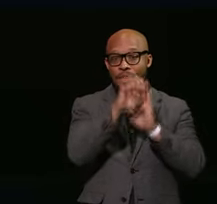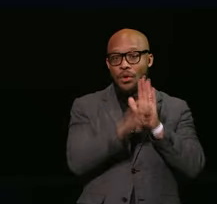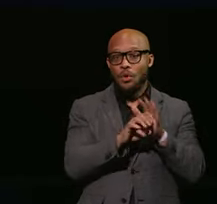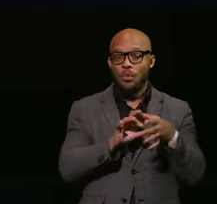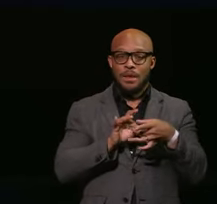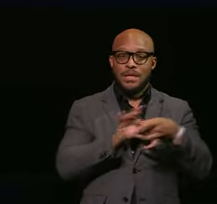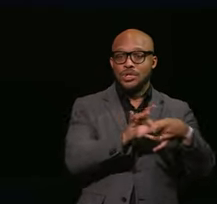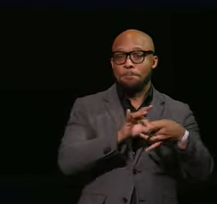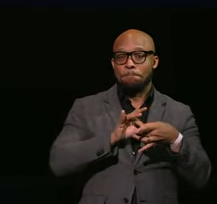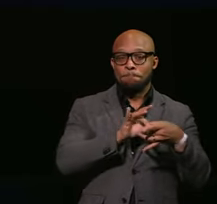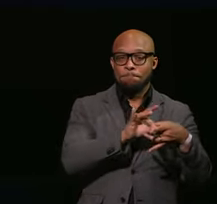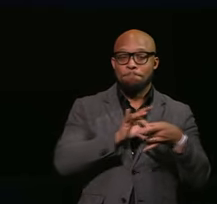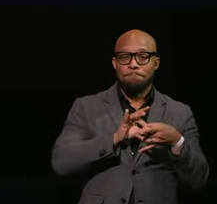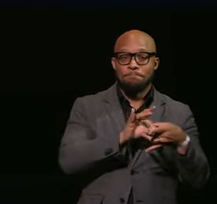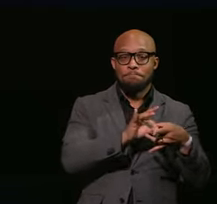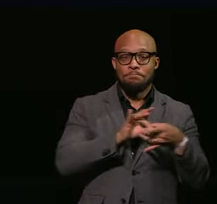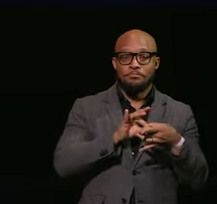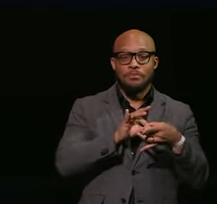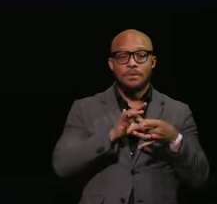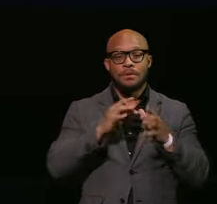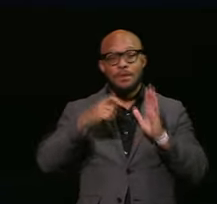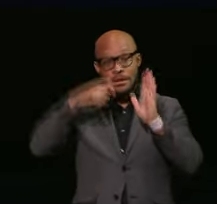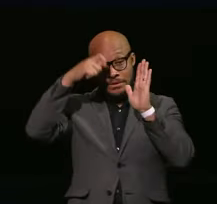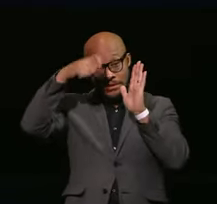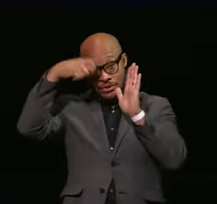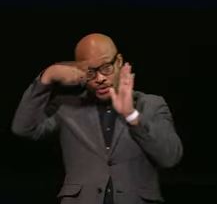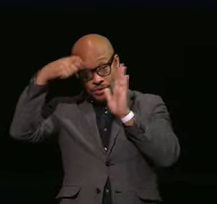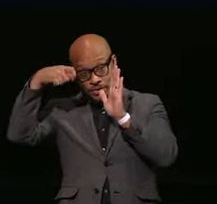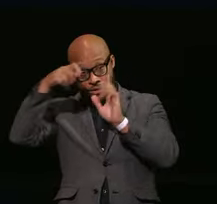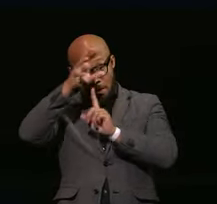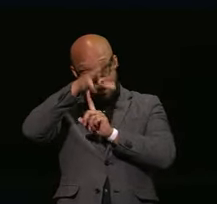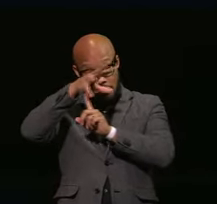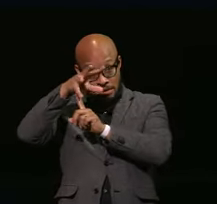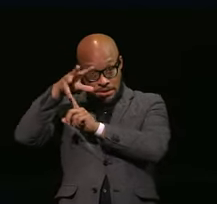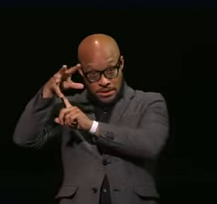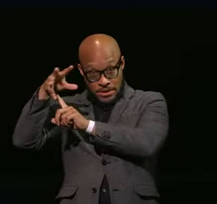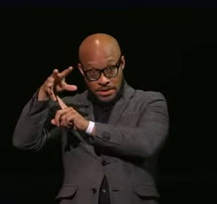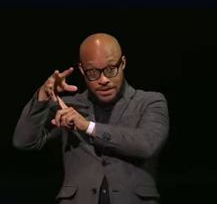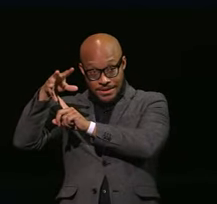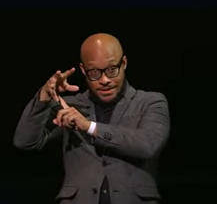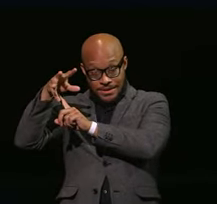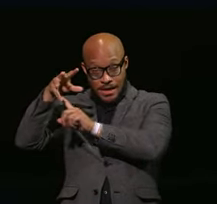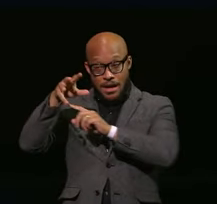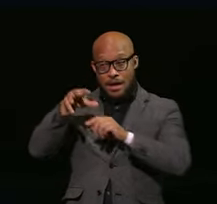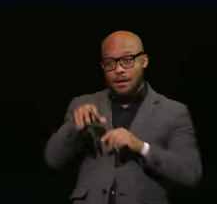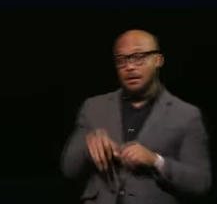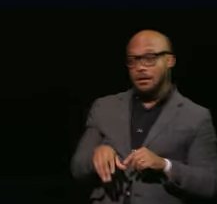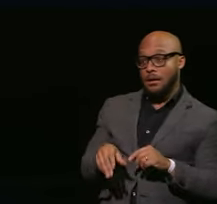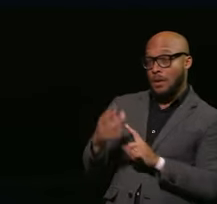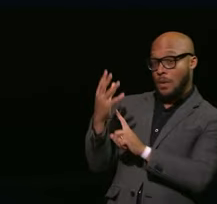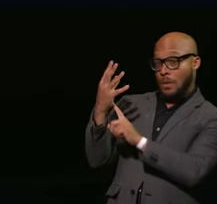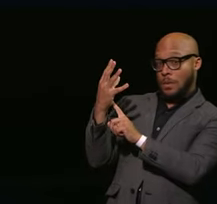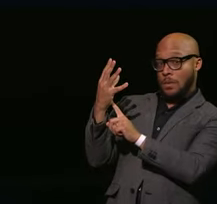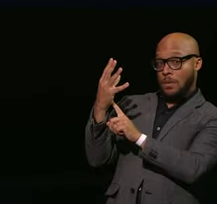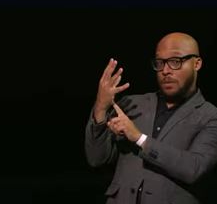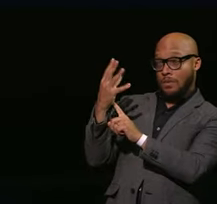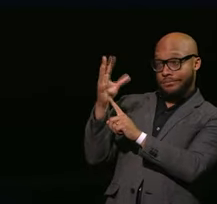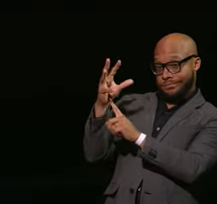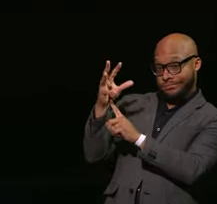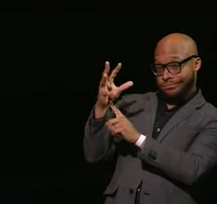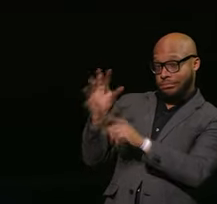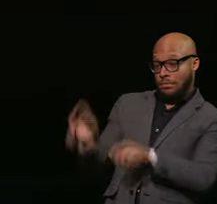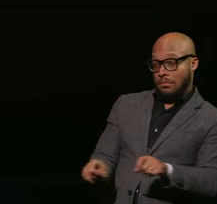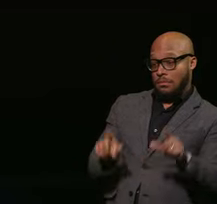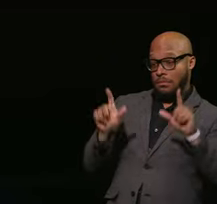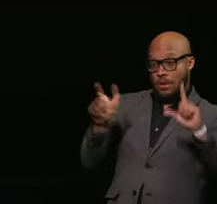the sort of capturing of images and also the consuming of images. And it felt like that was something that I needed to kind of put forward.